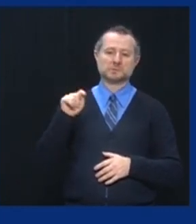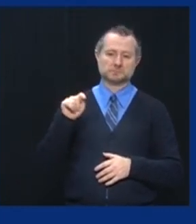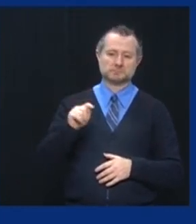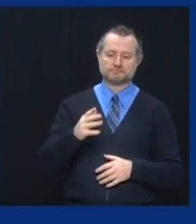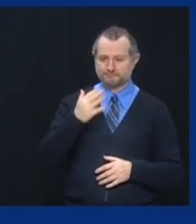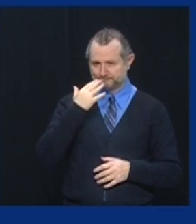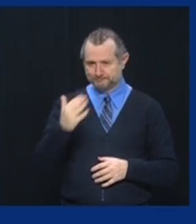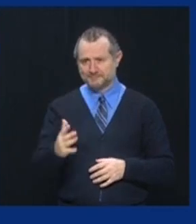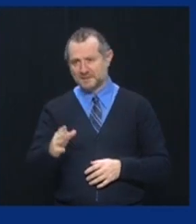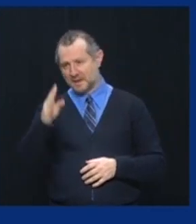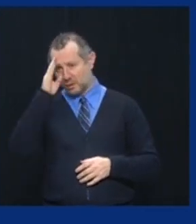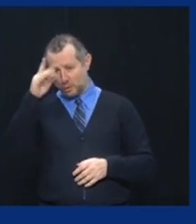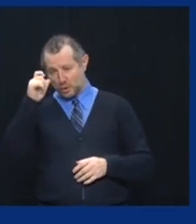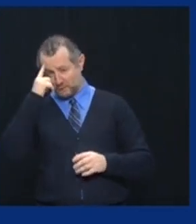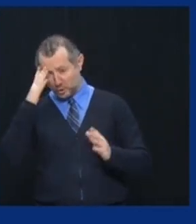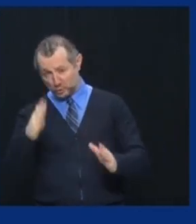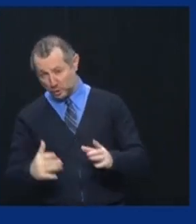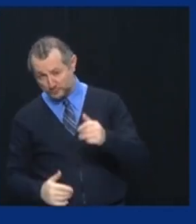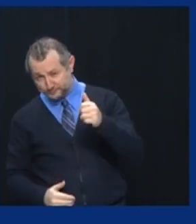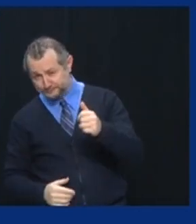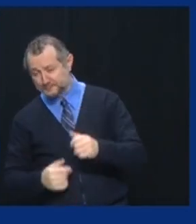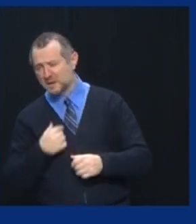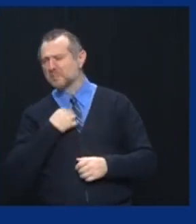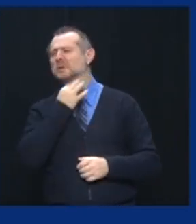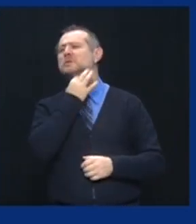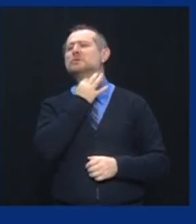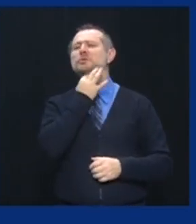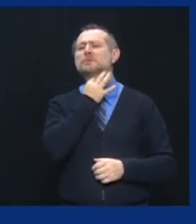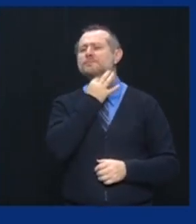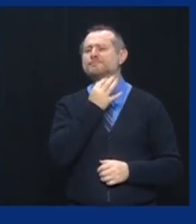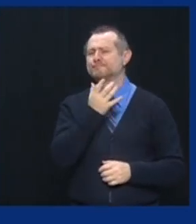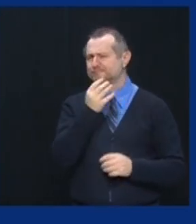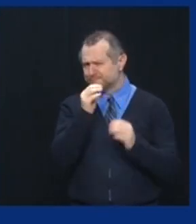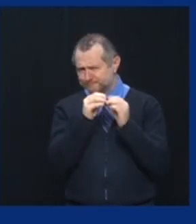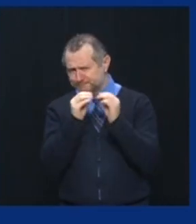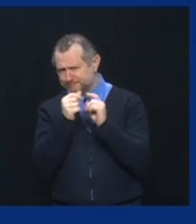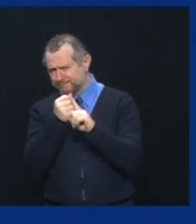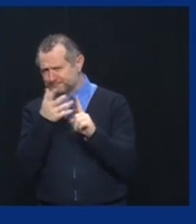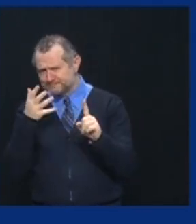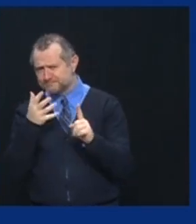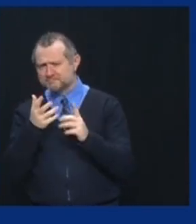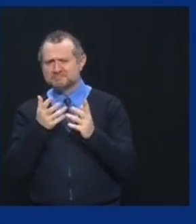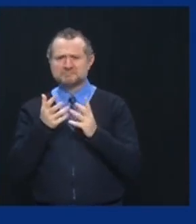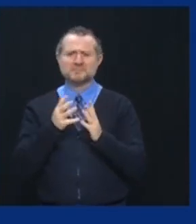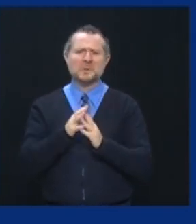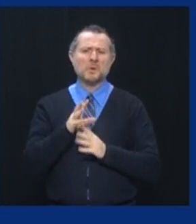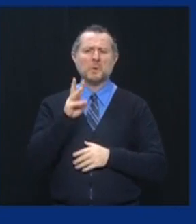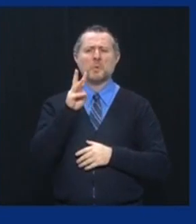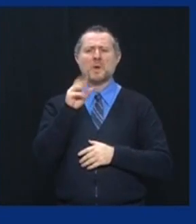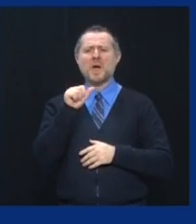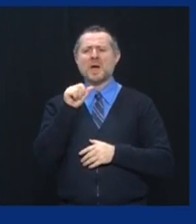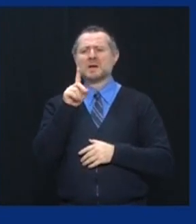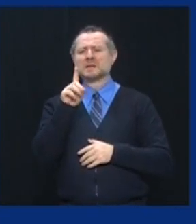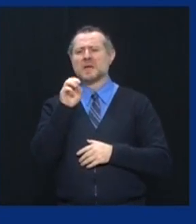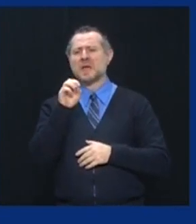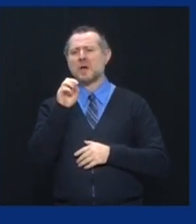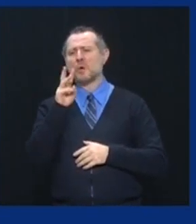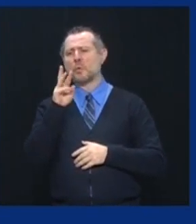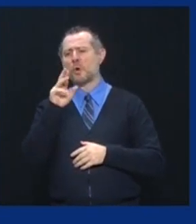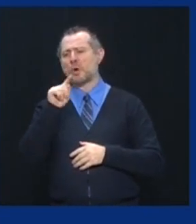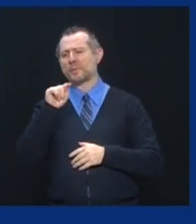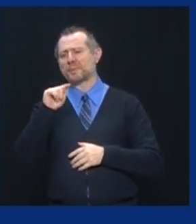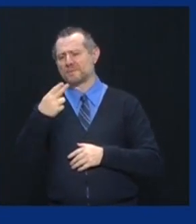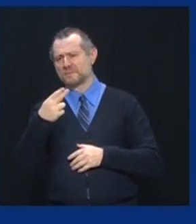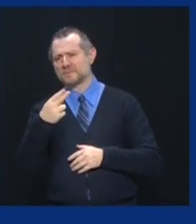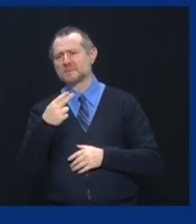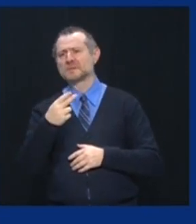Hi, Governor. I was curious if you could tell us a little bit more about whether or not Wadsworth has been able to determine if the other cases